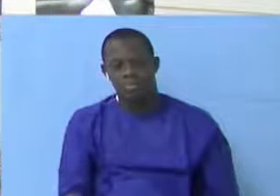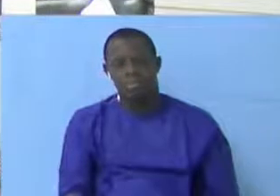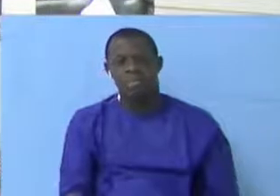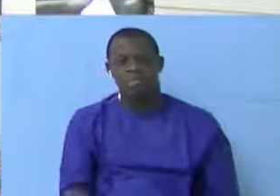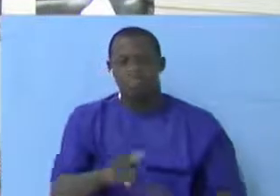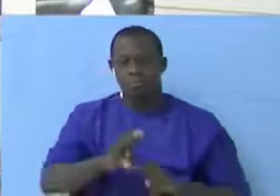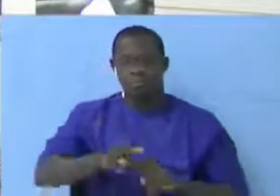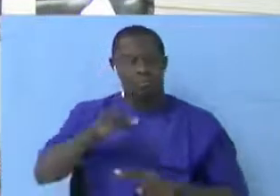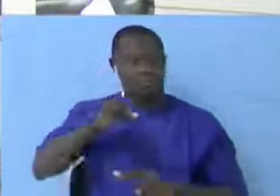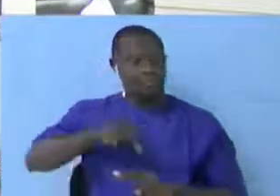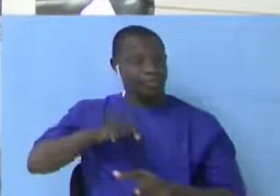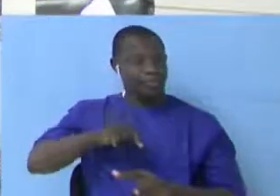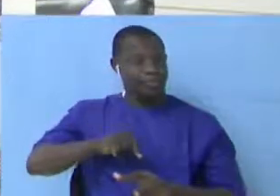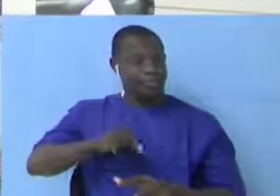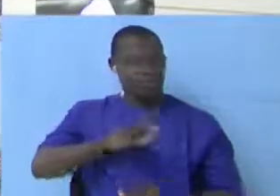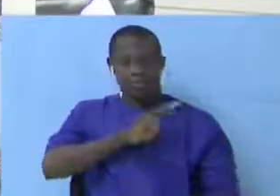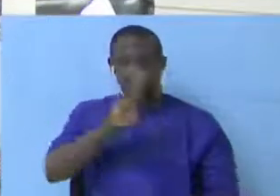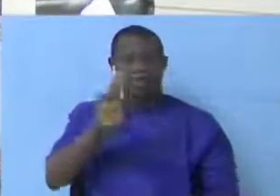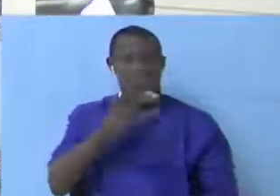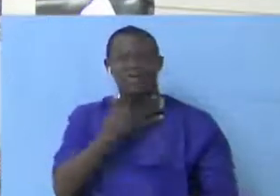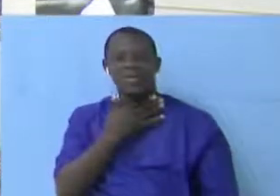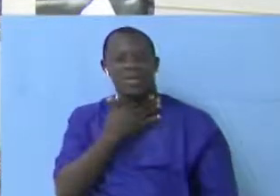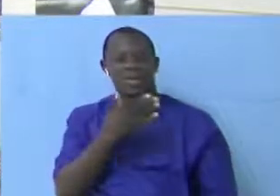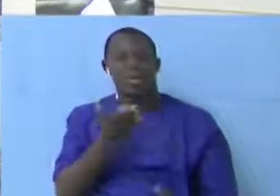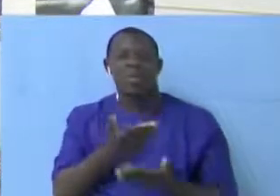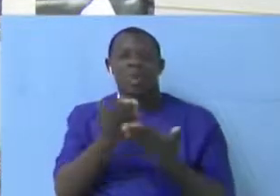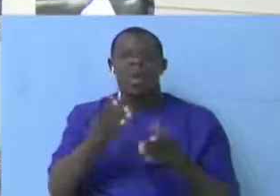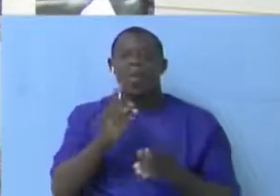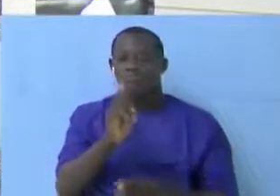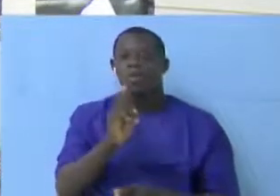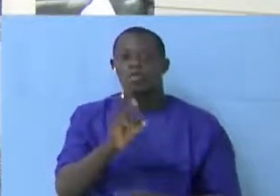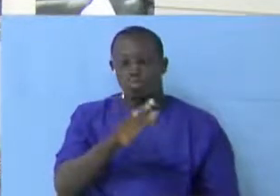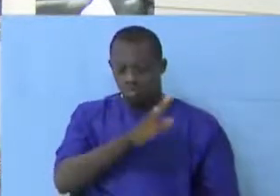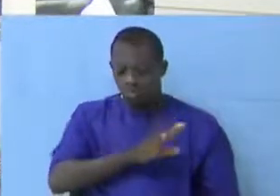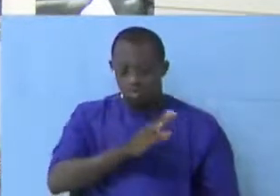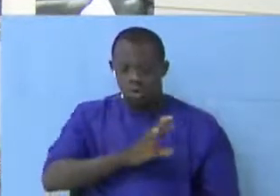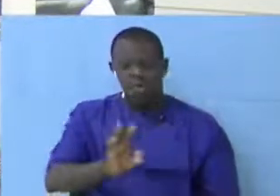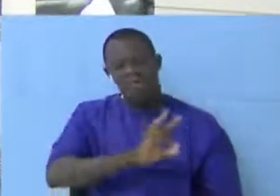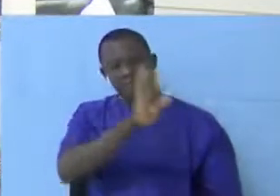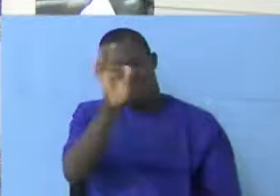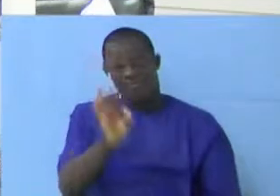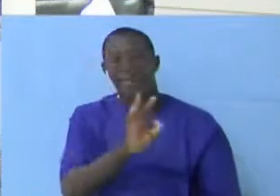to sit here, but it's also very appreciative